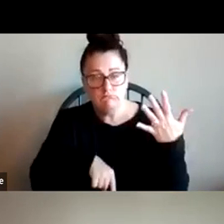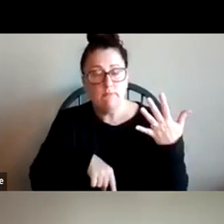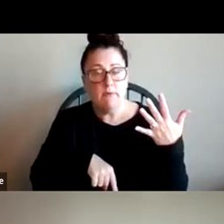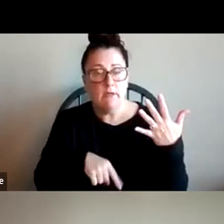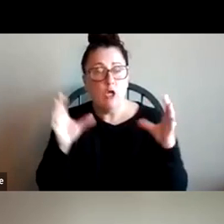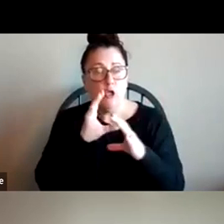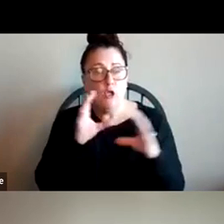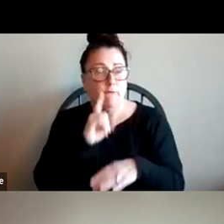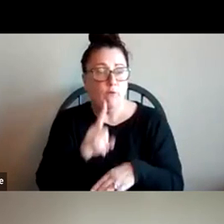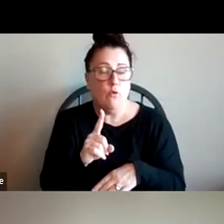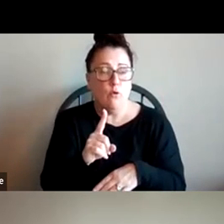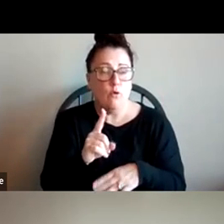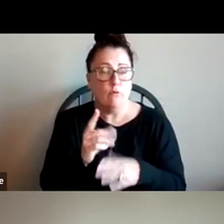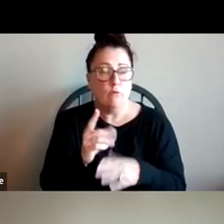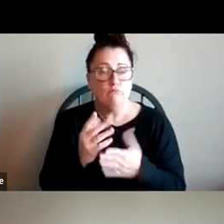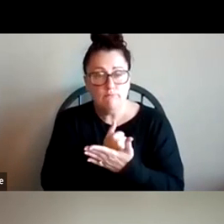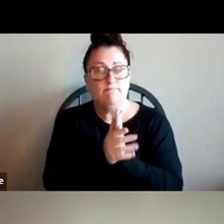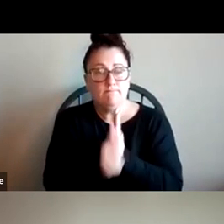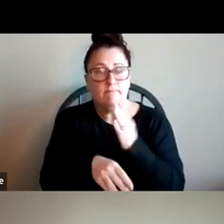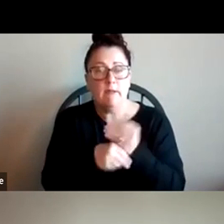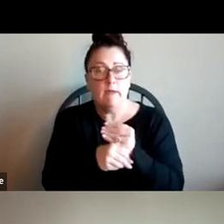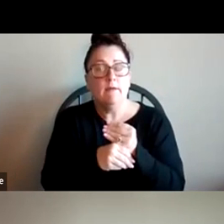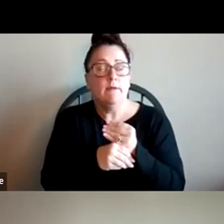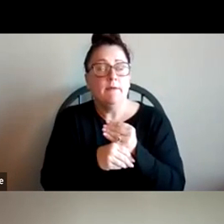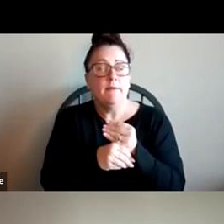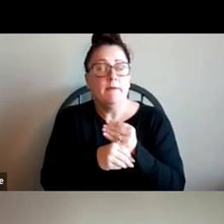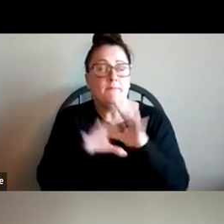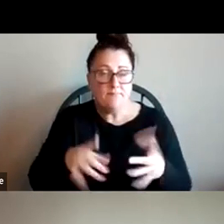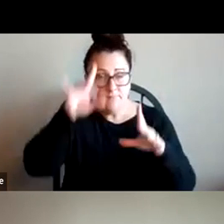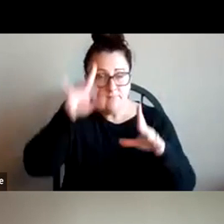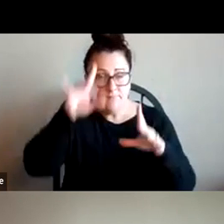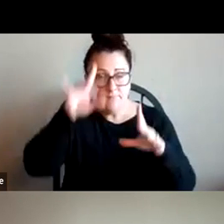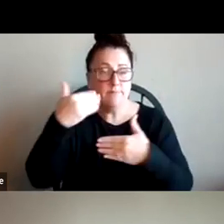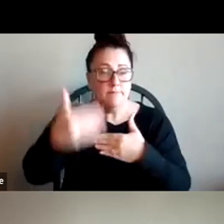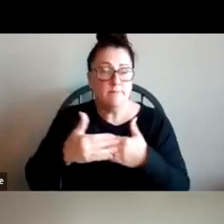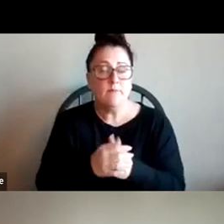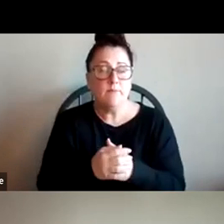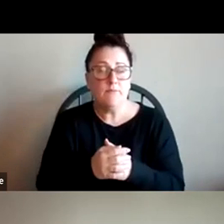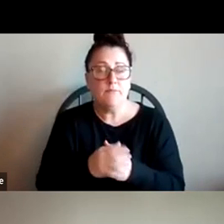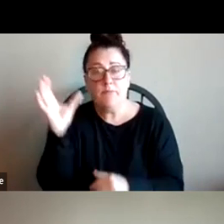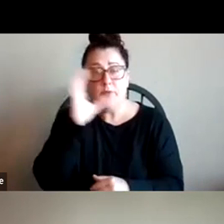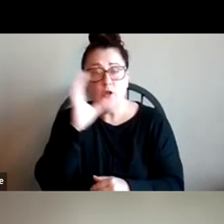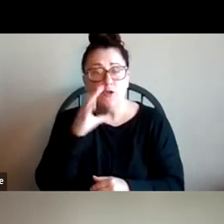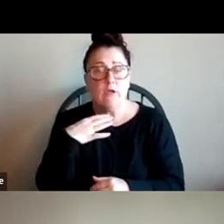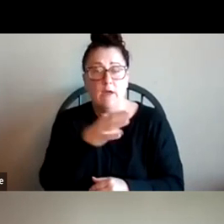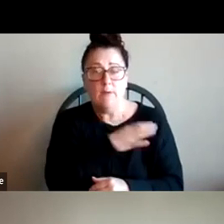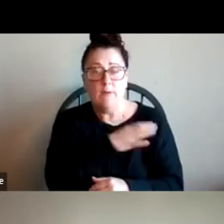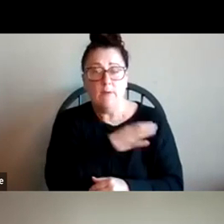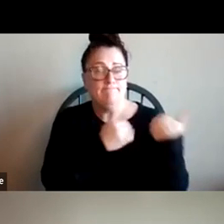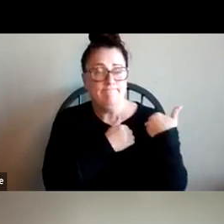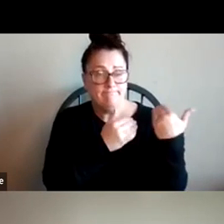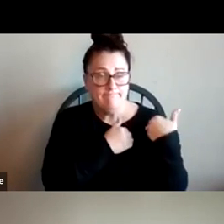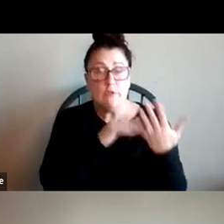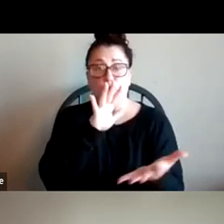we're looking for and we want to see embodied in the next superintendent. The search committee has been tasked by the school